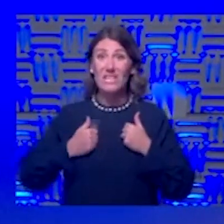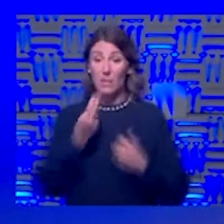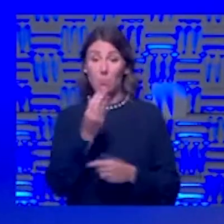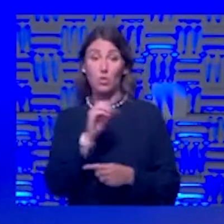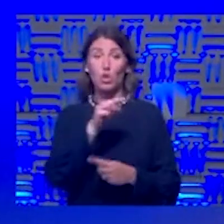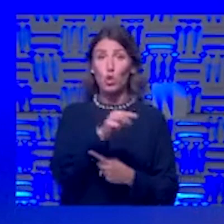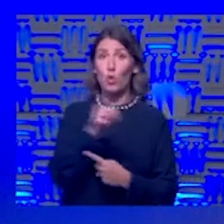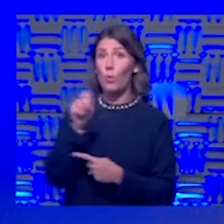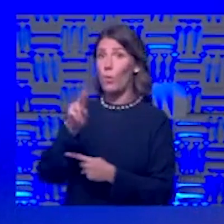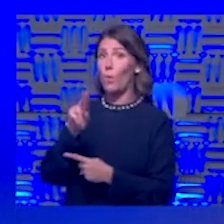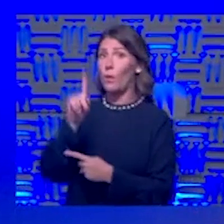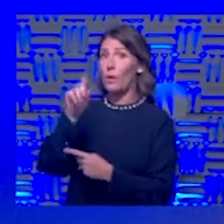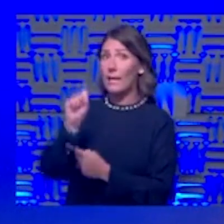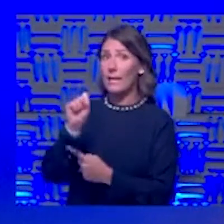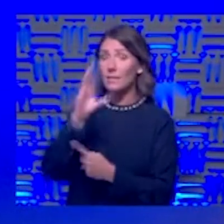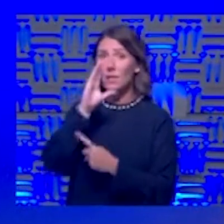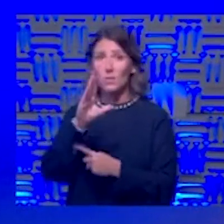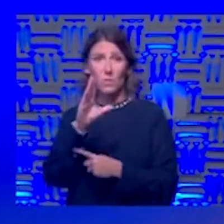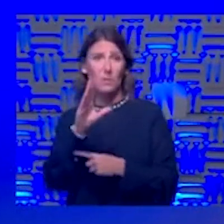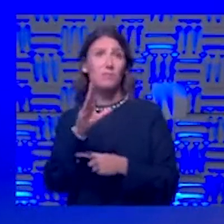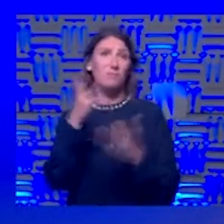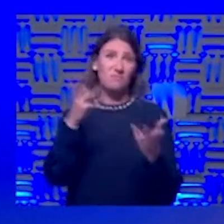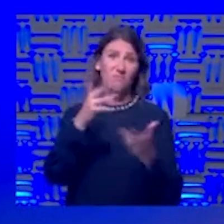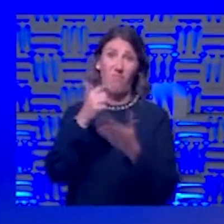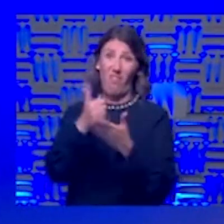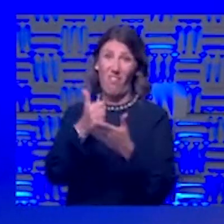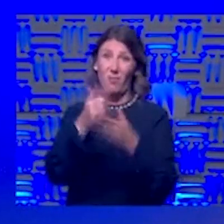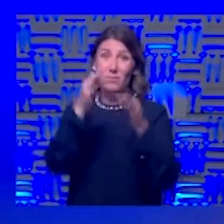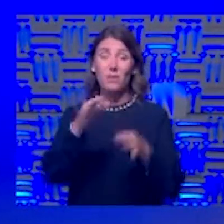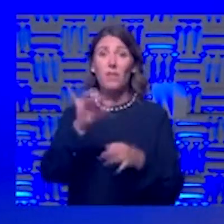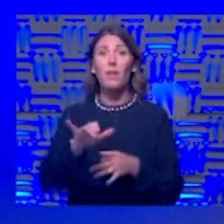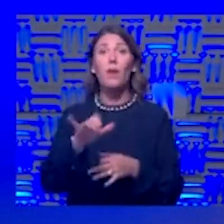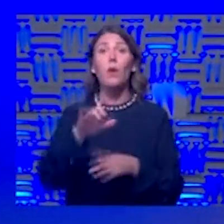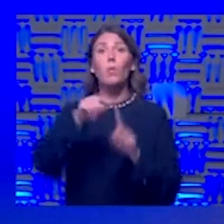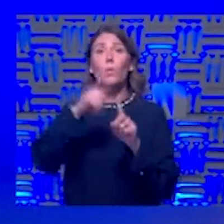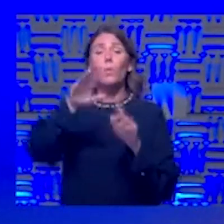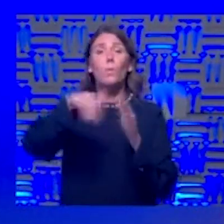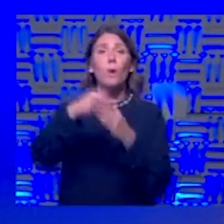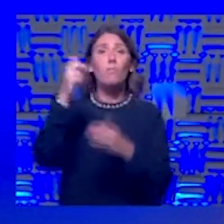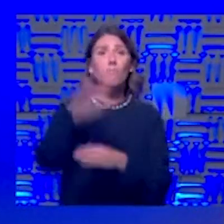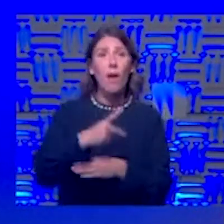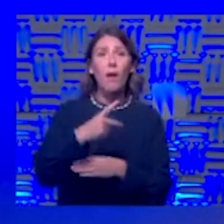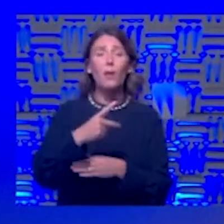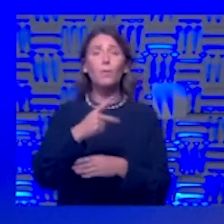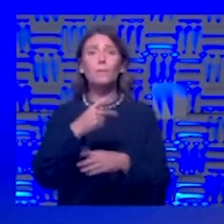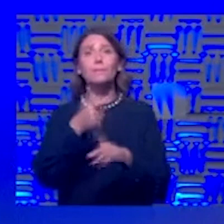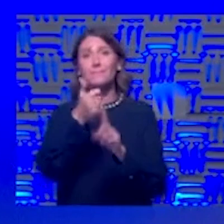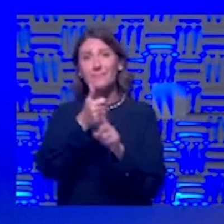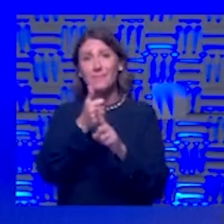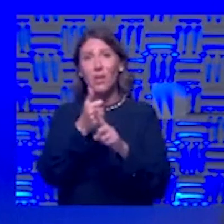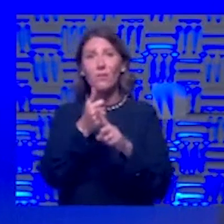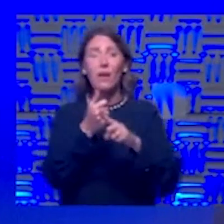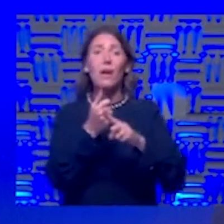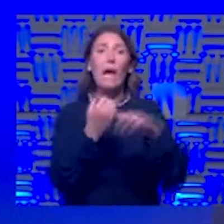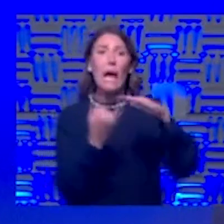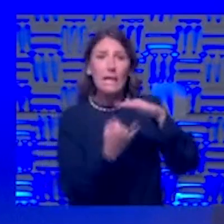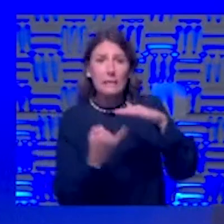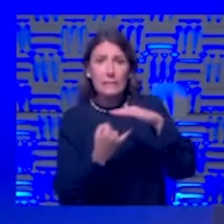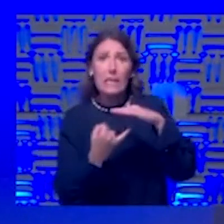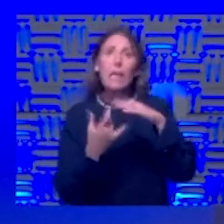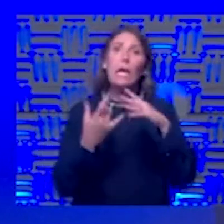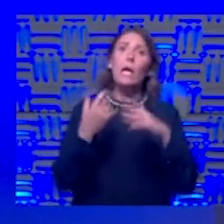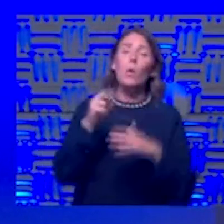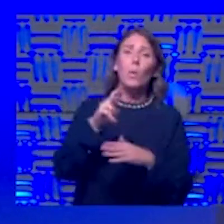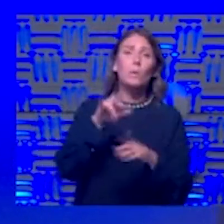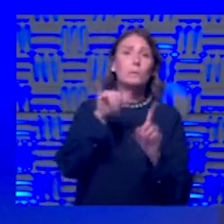that. Certainly when you get back, I would certainly try to self-quarantine or self-isolate as much as possible within the home.